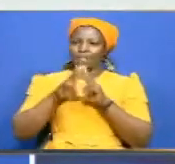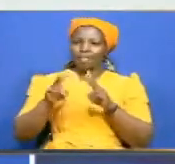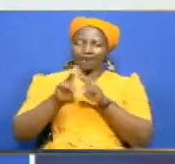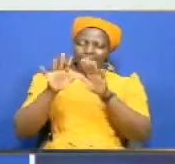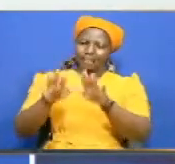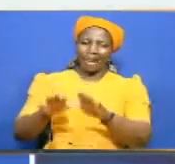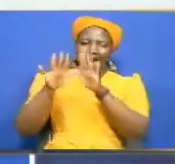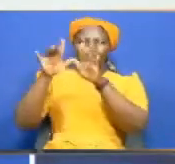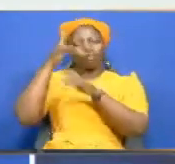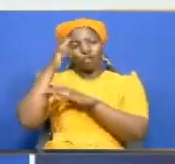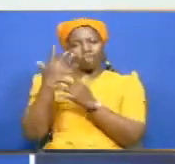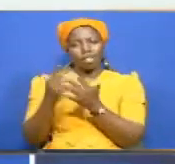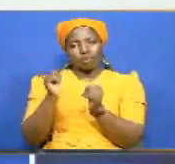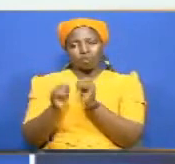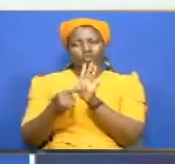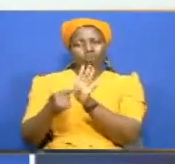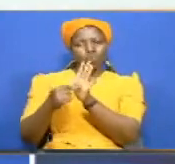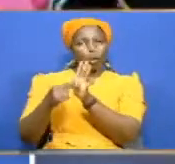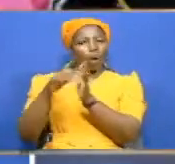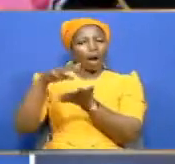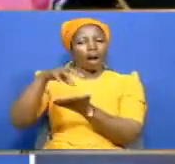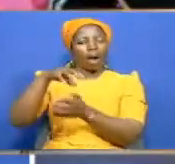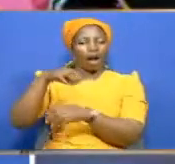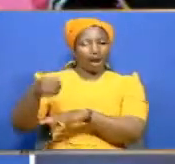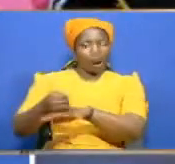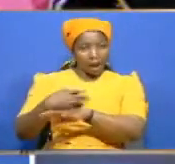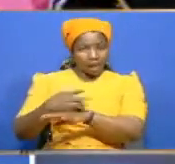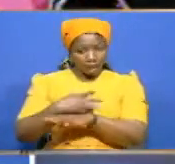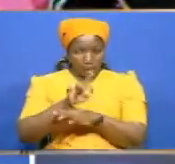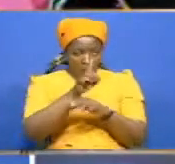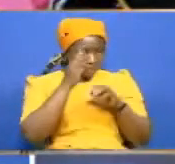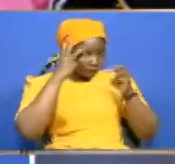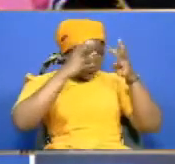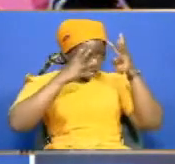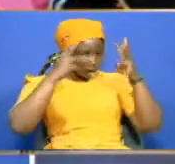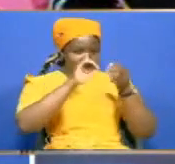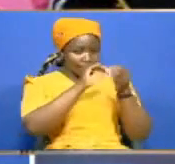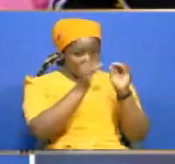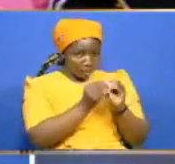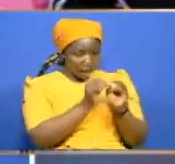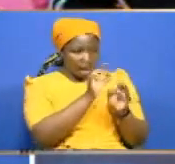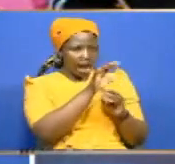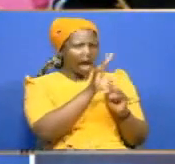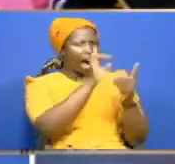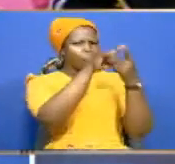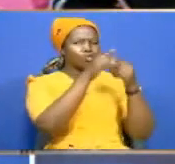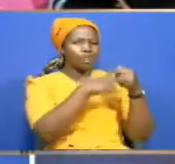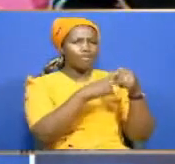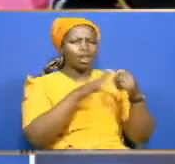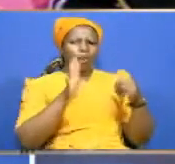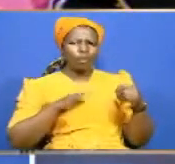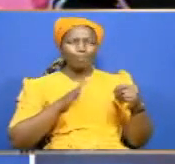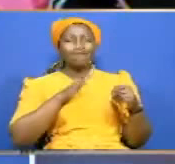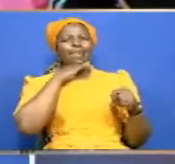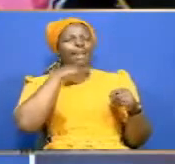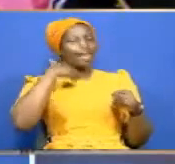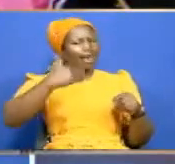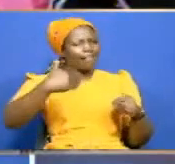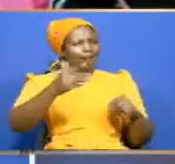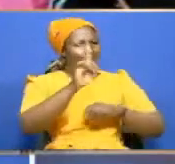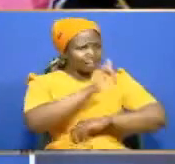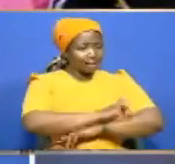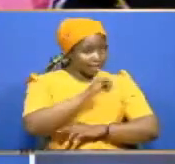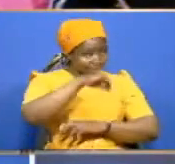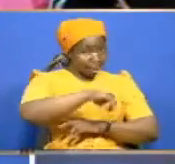and symptoms of cancer. One of the worrying statistics is that up to 7 women die from cancer daily in